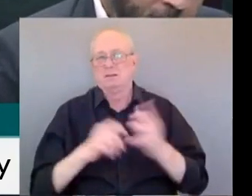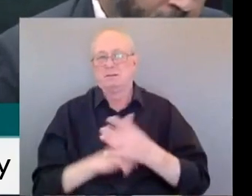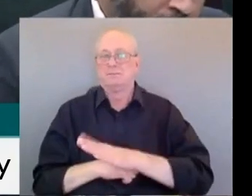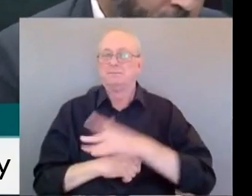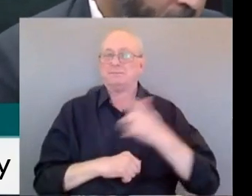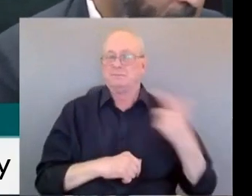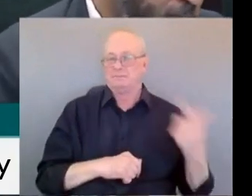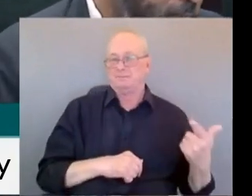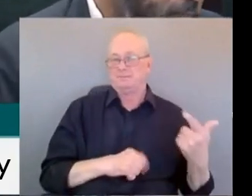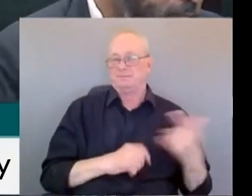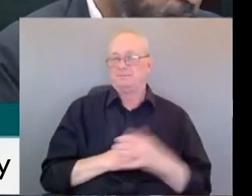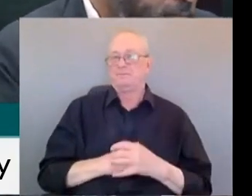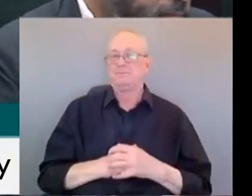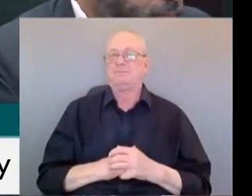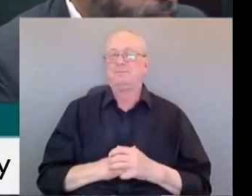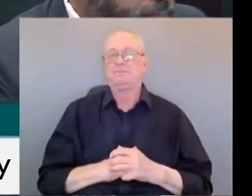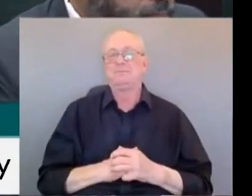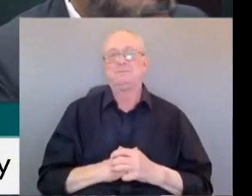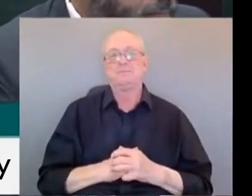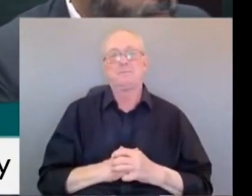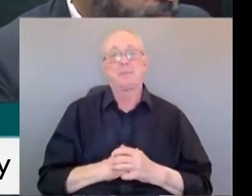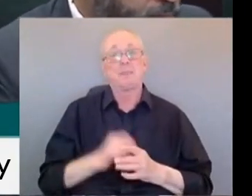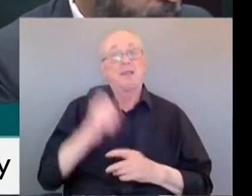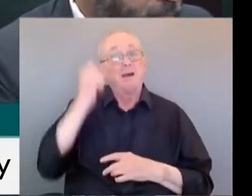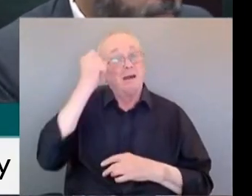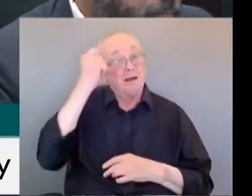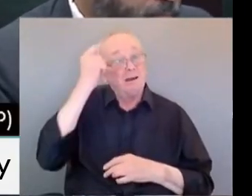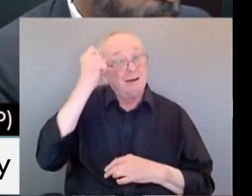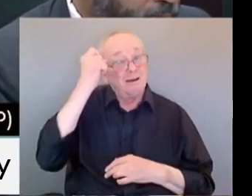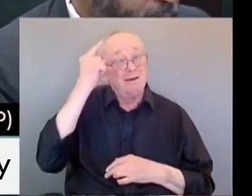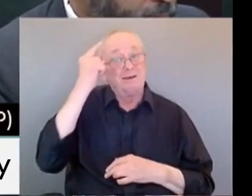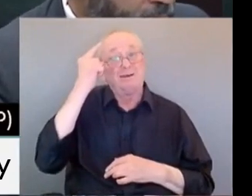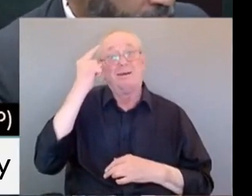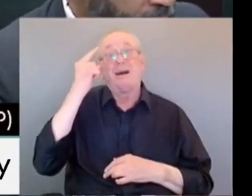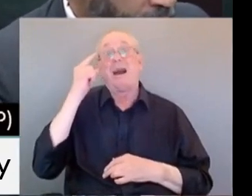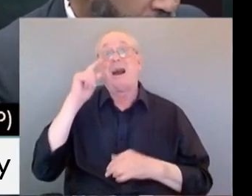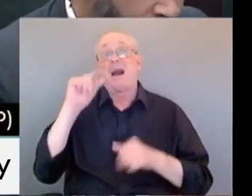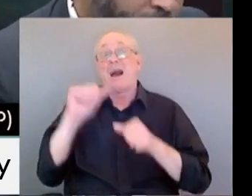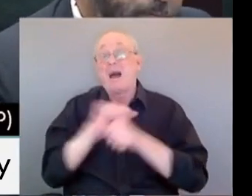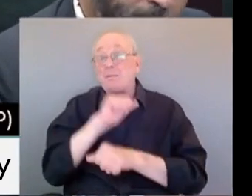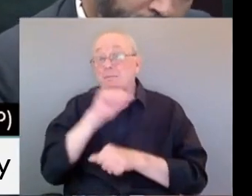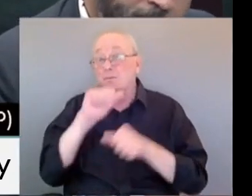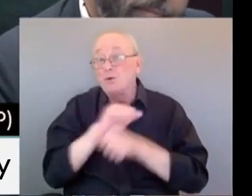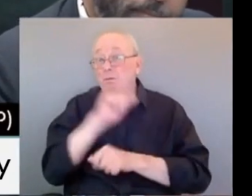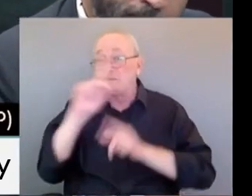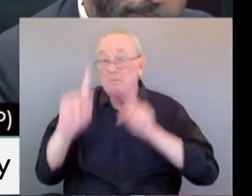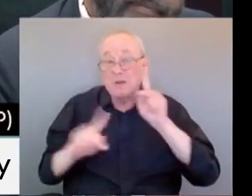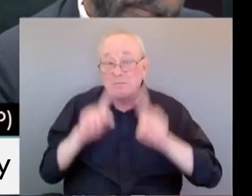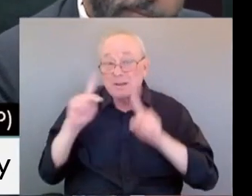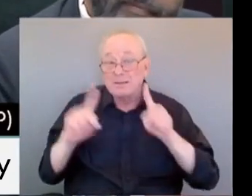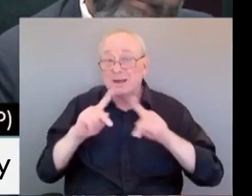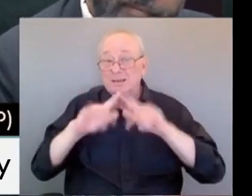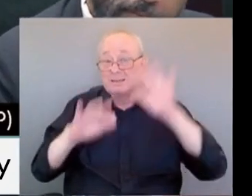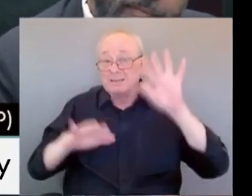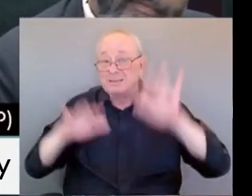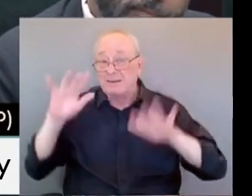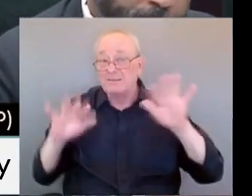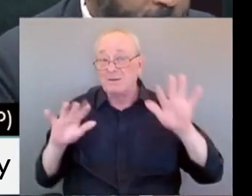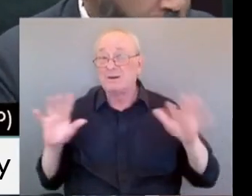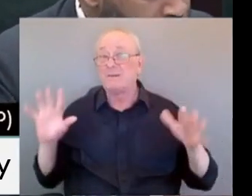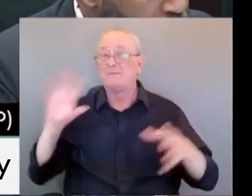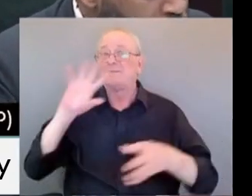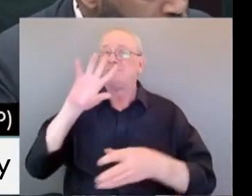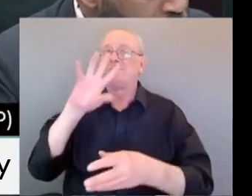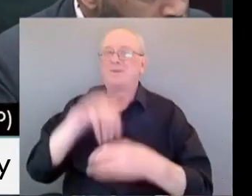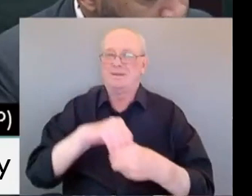Given Albertans of diverse stakeholder groups were involved in these task forces, Mr. Speaker, and they provided